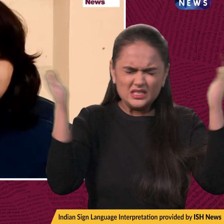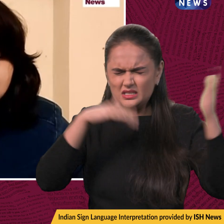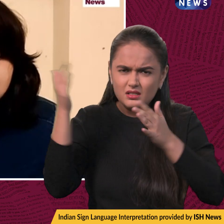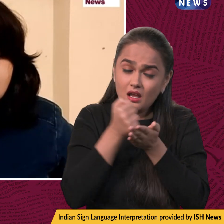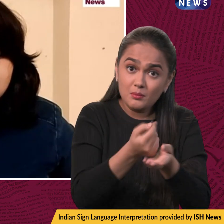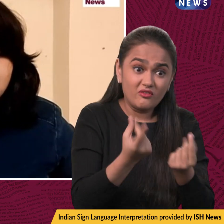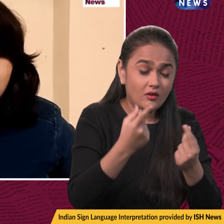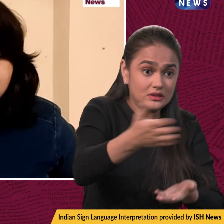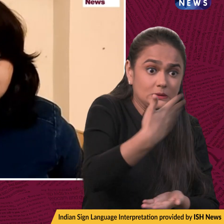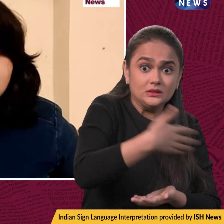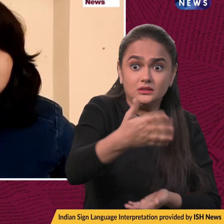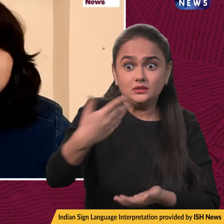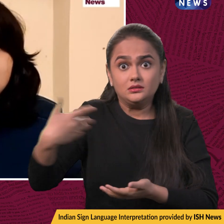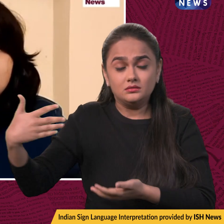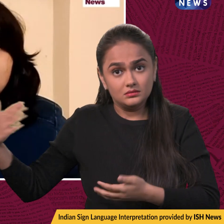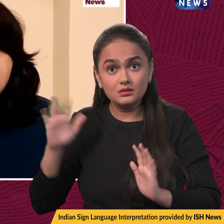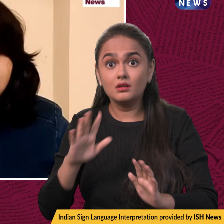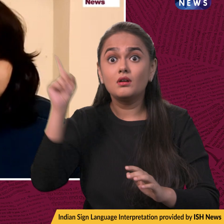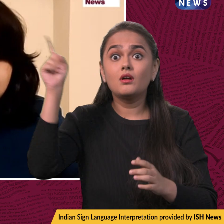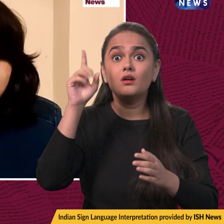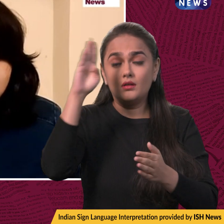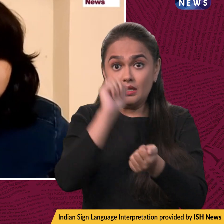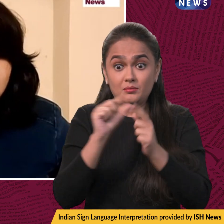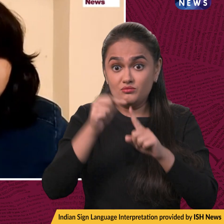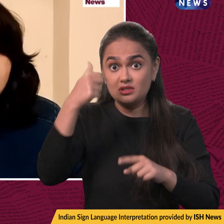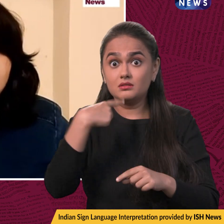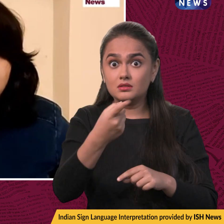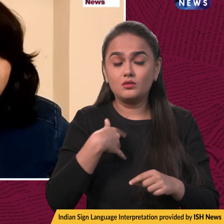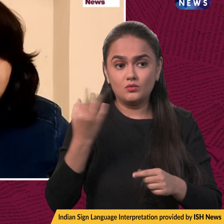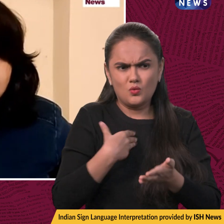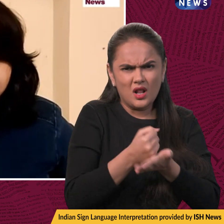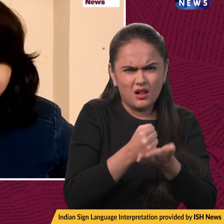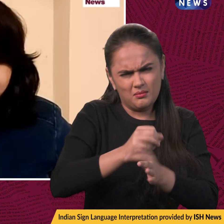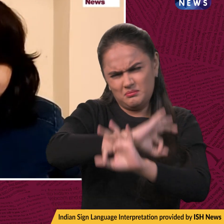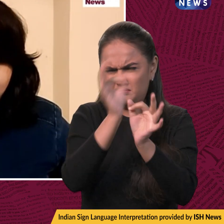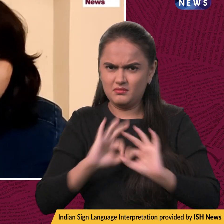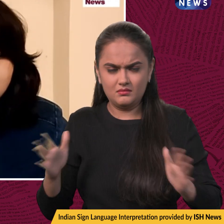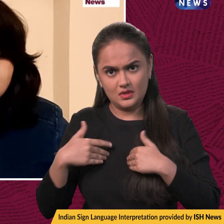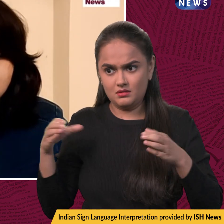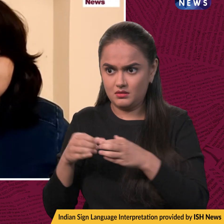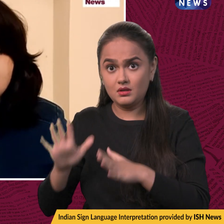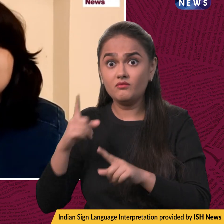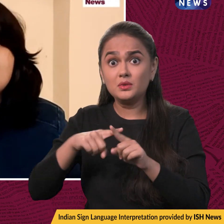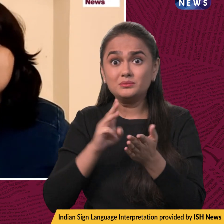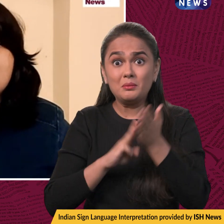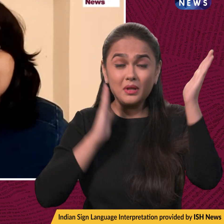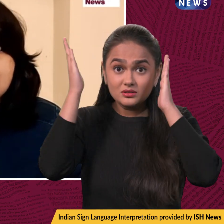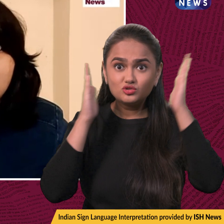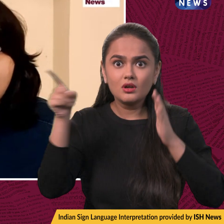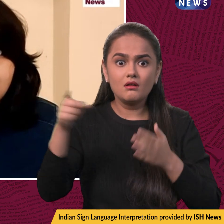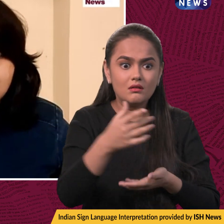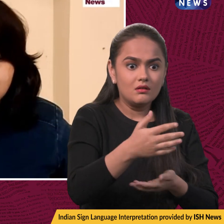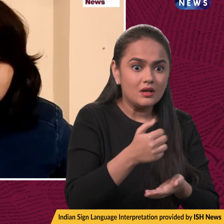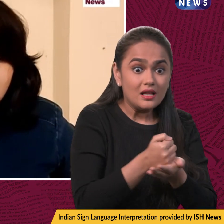Now, the president has promised 2 billion pesos in new aid. Also in the news, Malaysia's